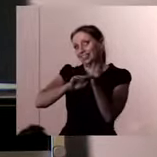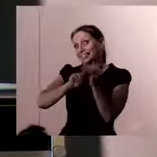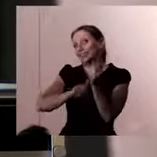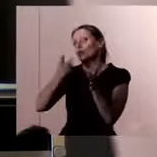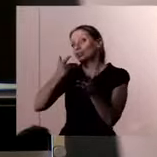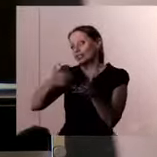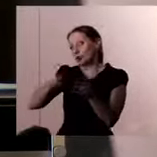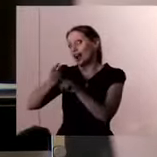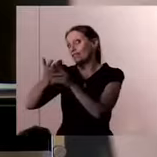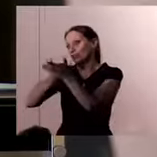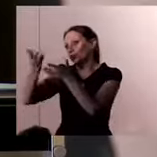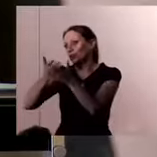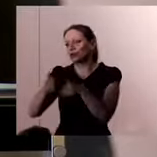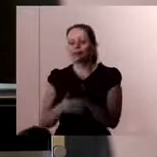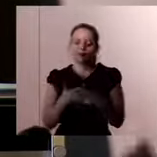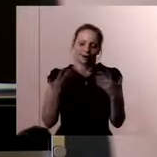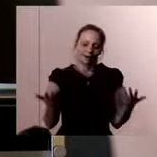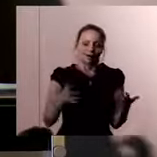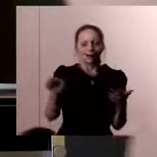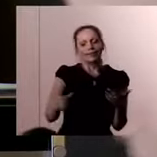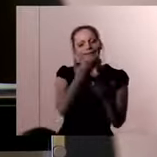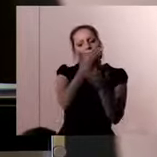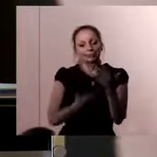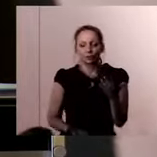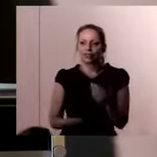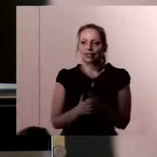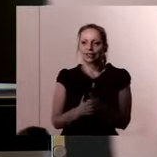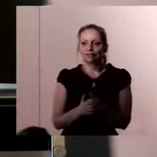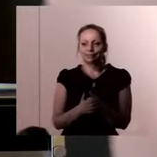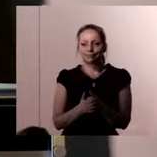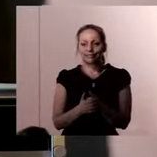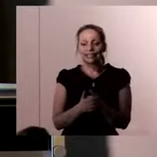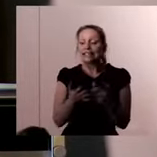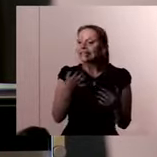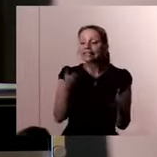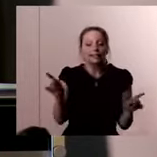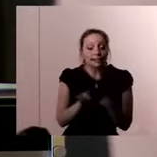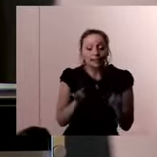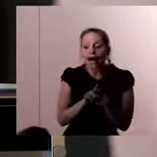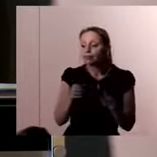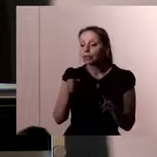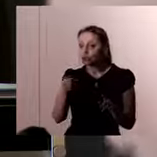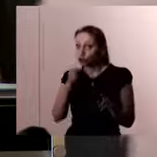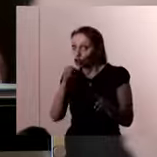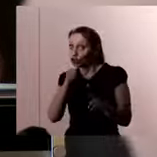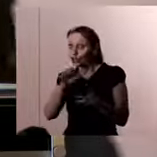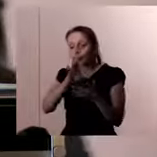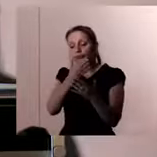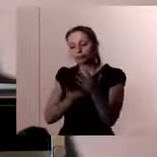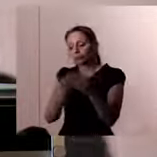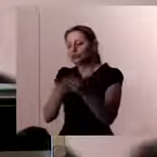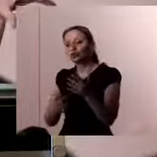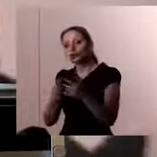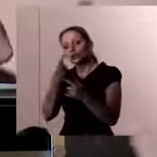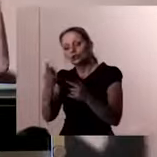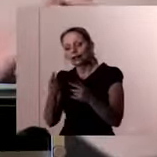I think there was a terrible inevitability to this piece, and I think it has too much in common with the journalism that preceded it. I think that when you take